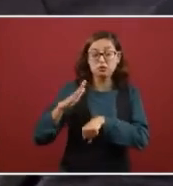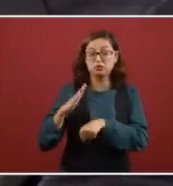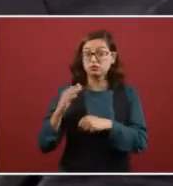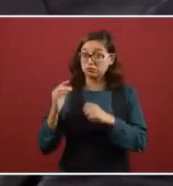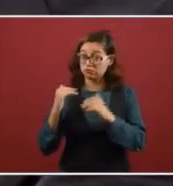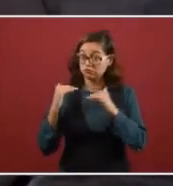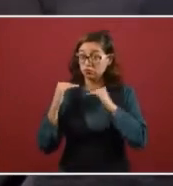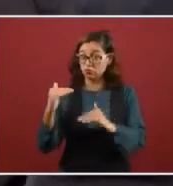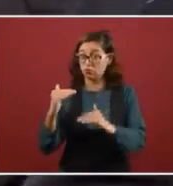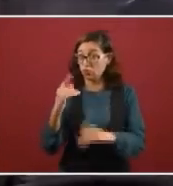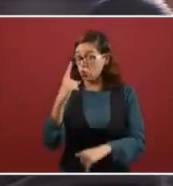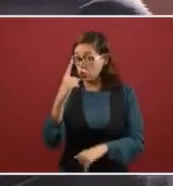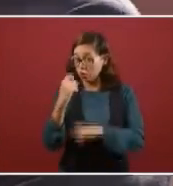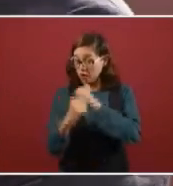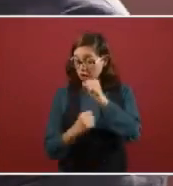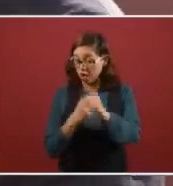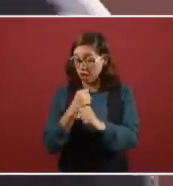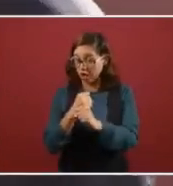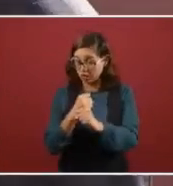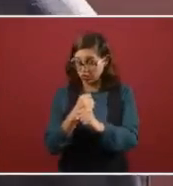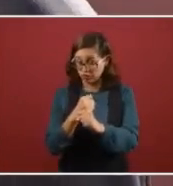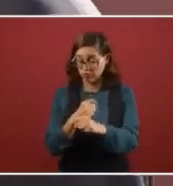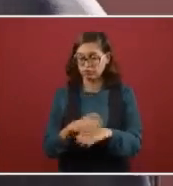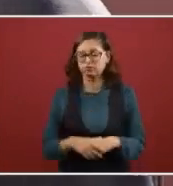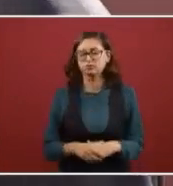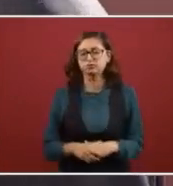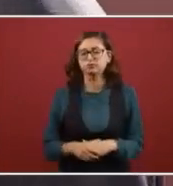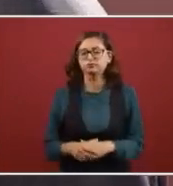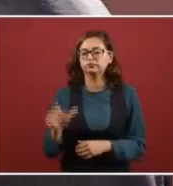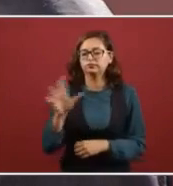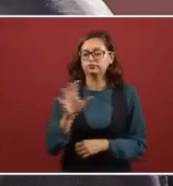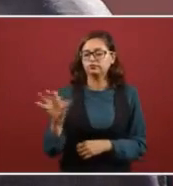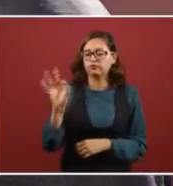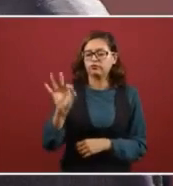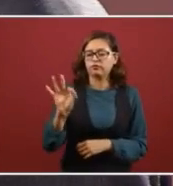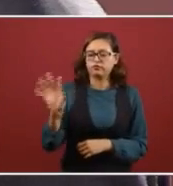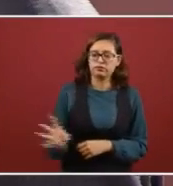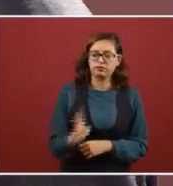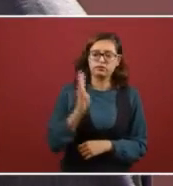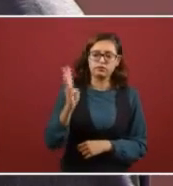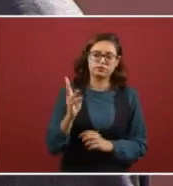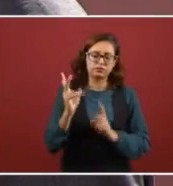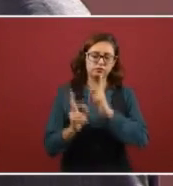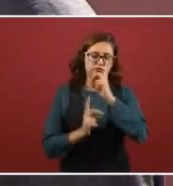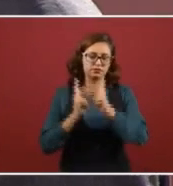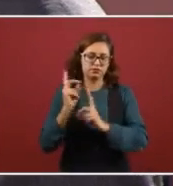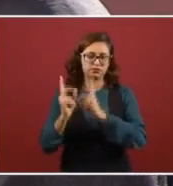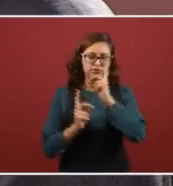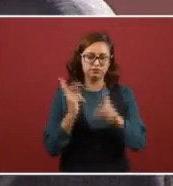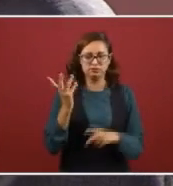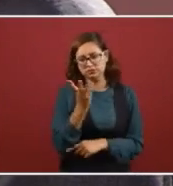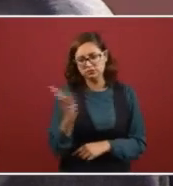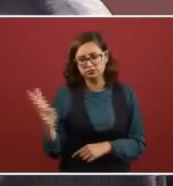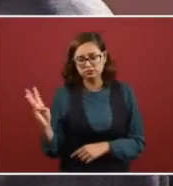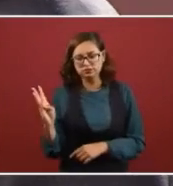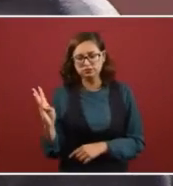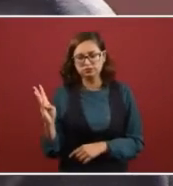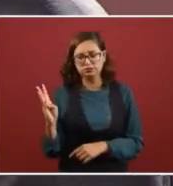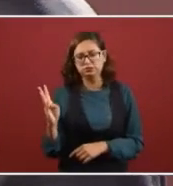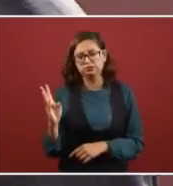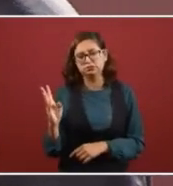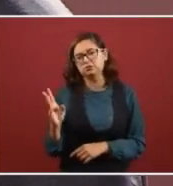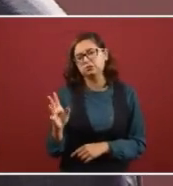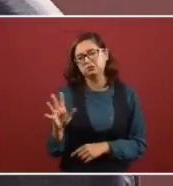be for a year. Si hablamos nada más de los And if we speak only of the 544, son alrededor